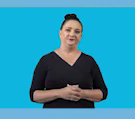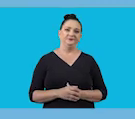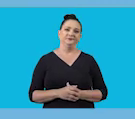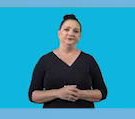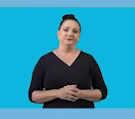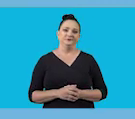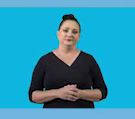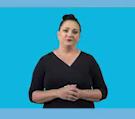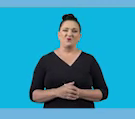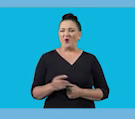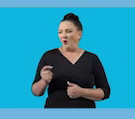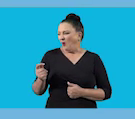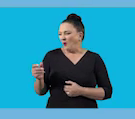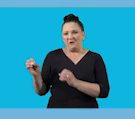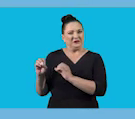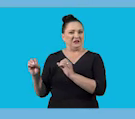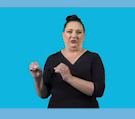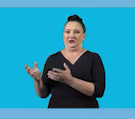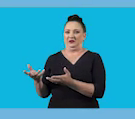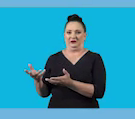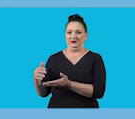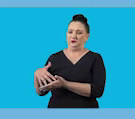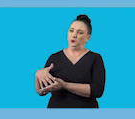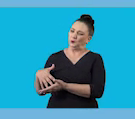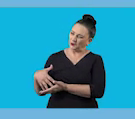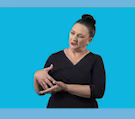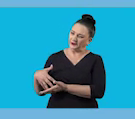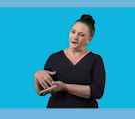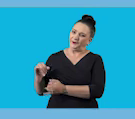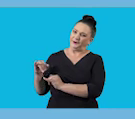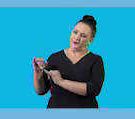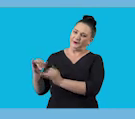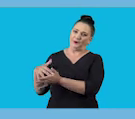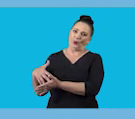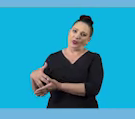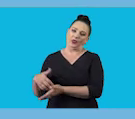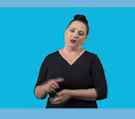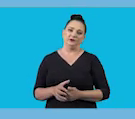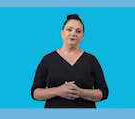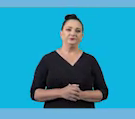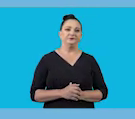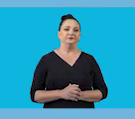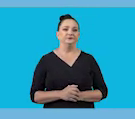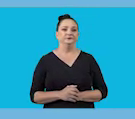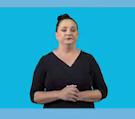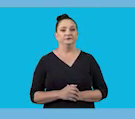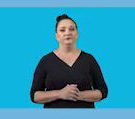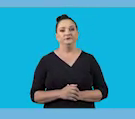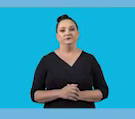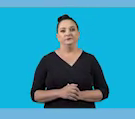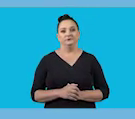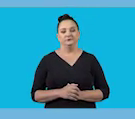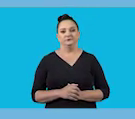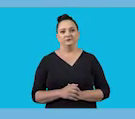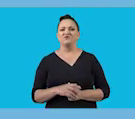It is very weak to a point that it is almost non-existent. That's why now the particles of the gas